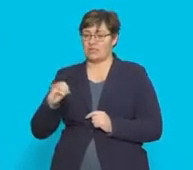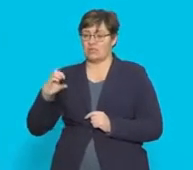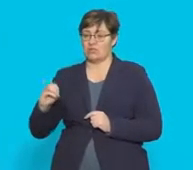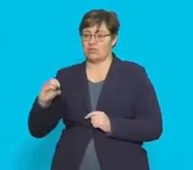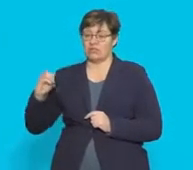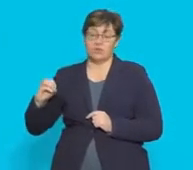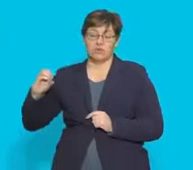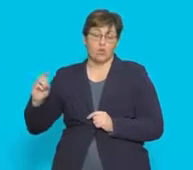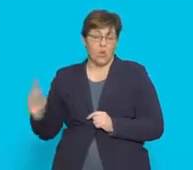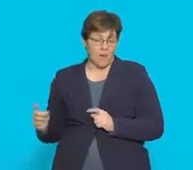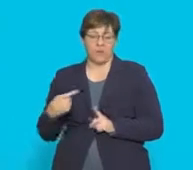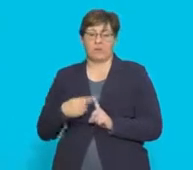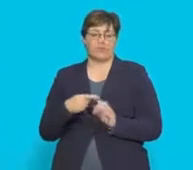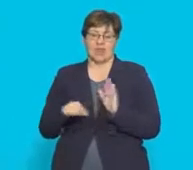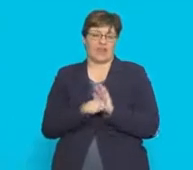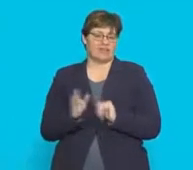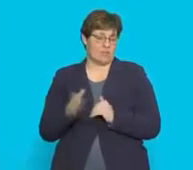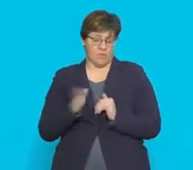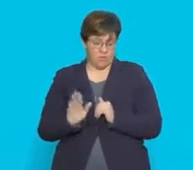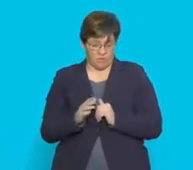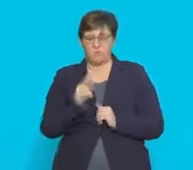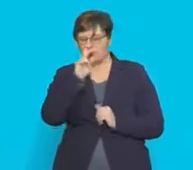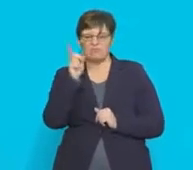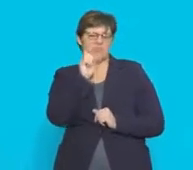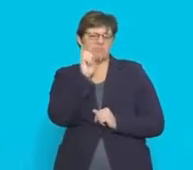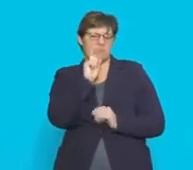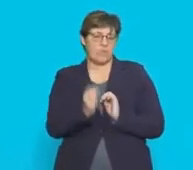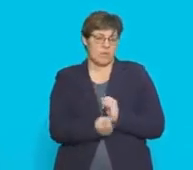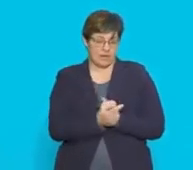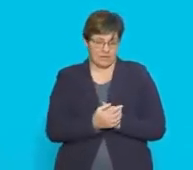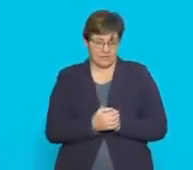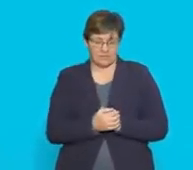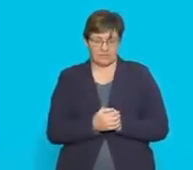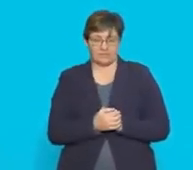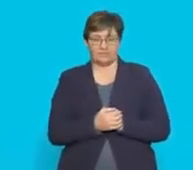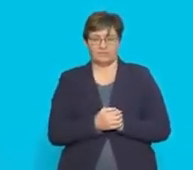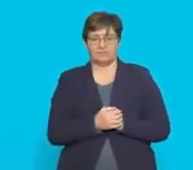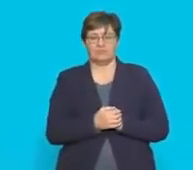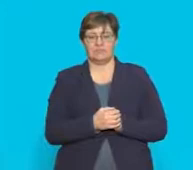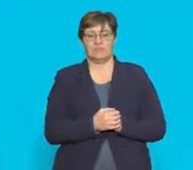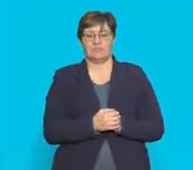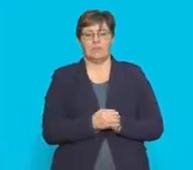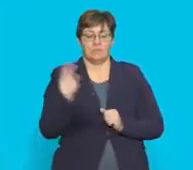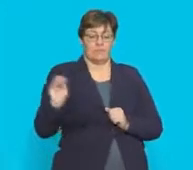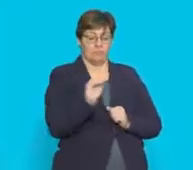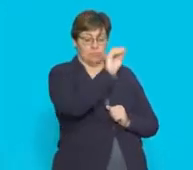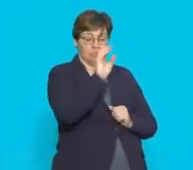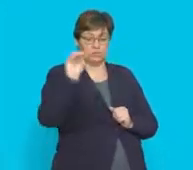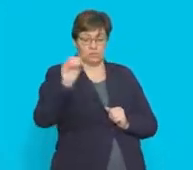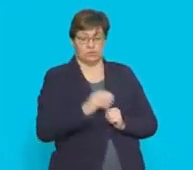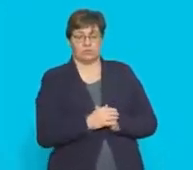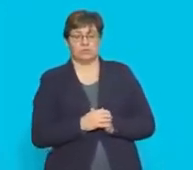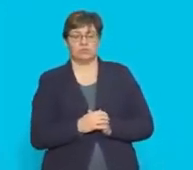0,00001 to be positive. And then I want to see what exactly happens. So I'm just going to go here so I can write these numbers down.